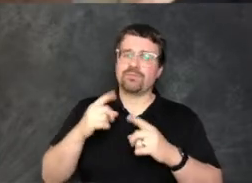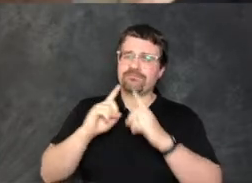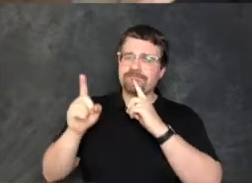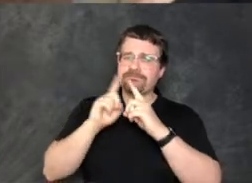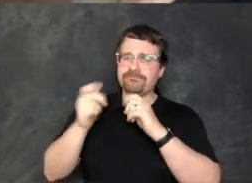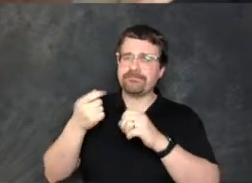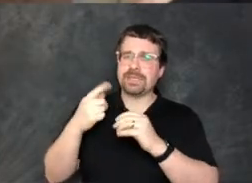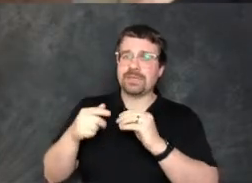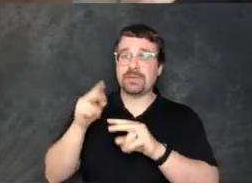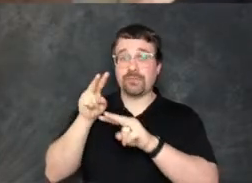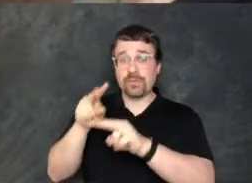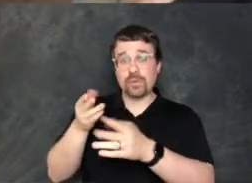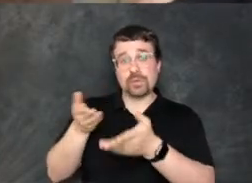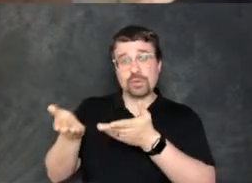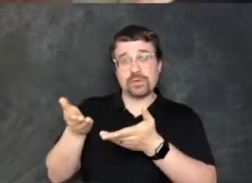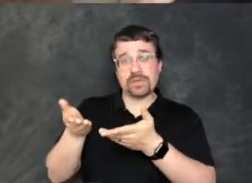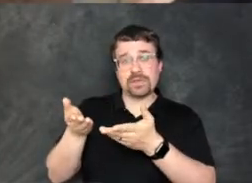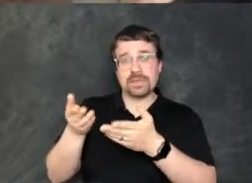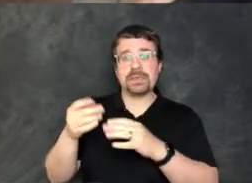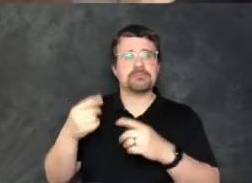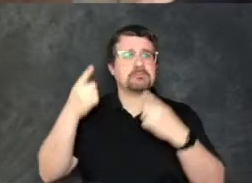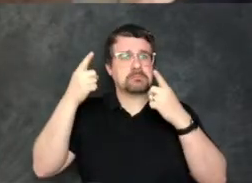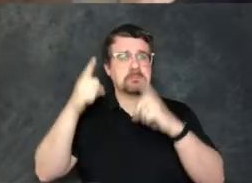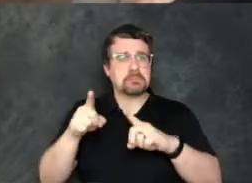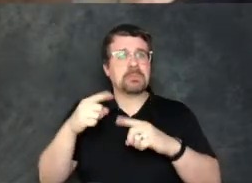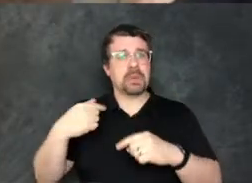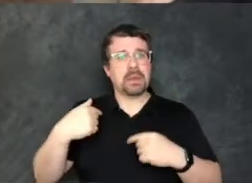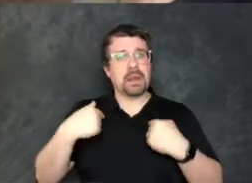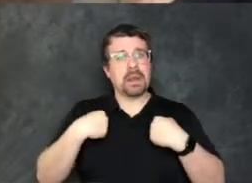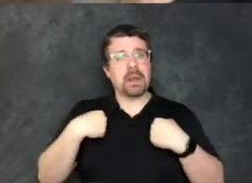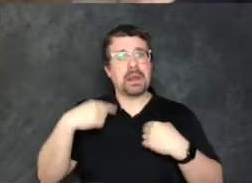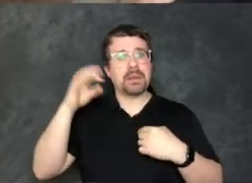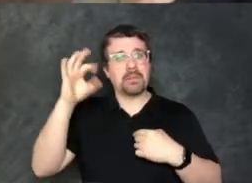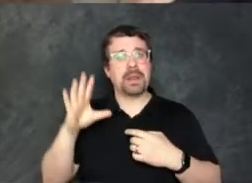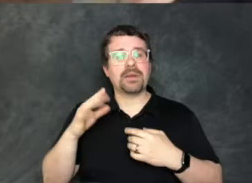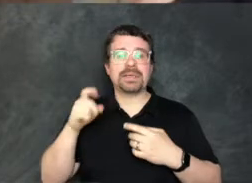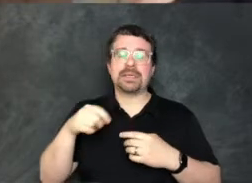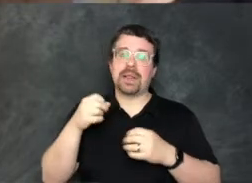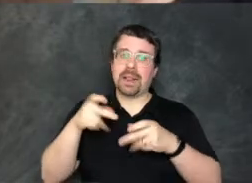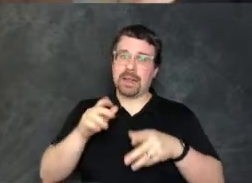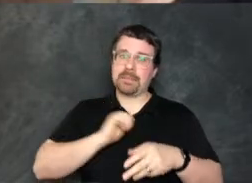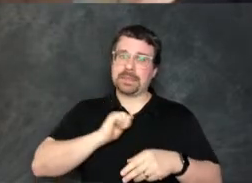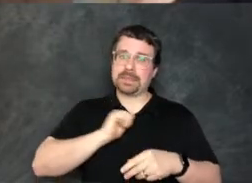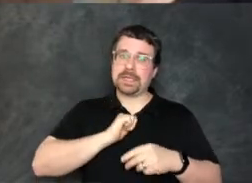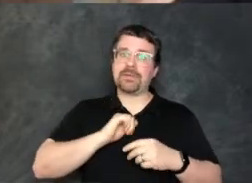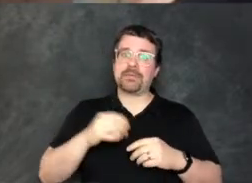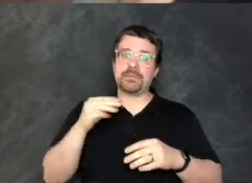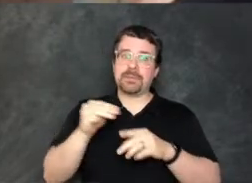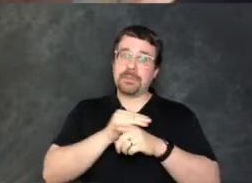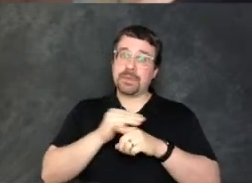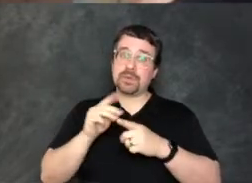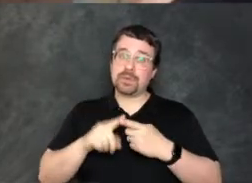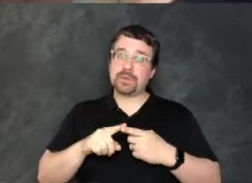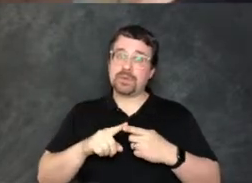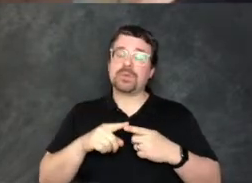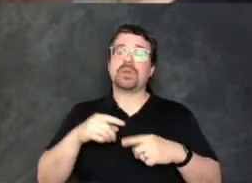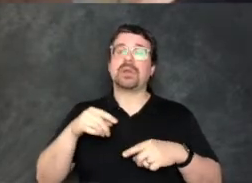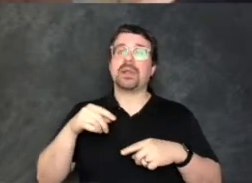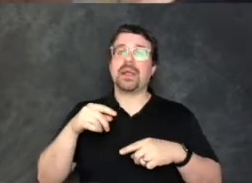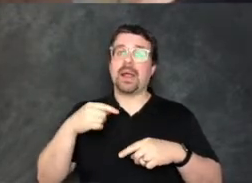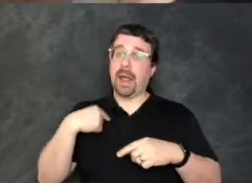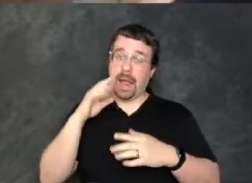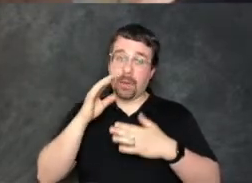to be done, we talked a little bit about the funeral service and agreed that I, as a pastor, needed to allow myself